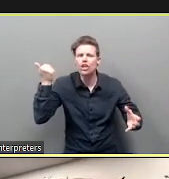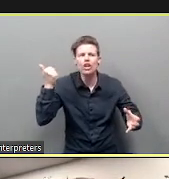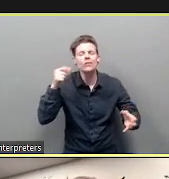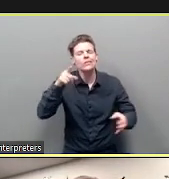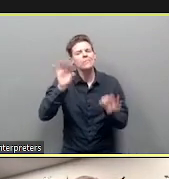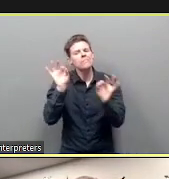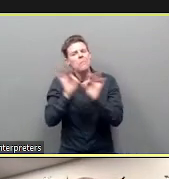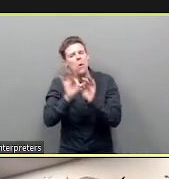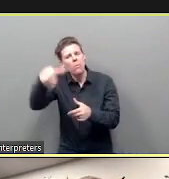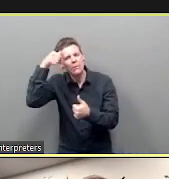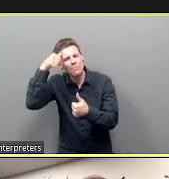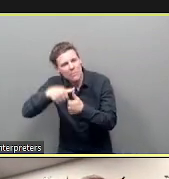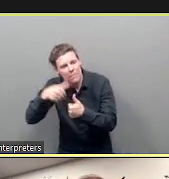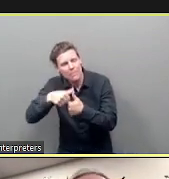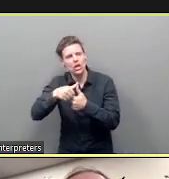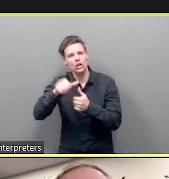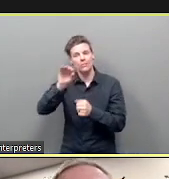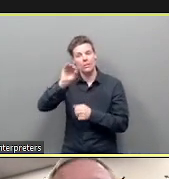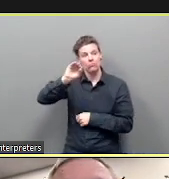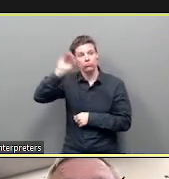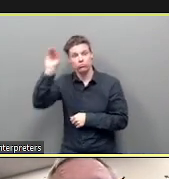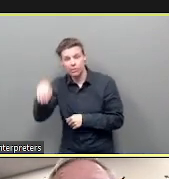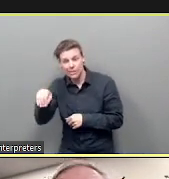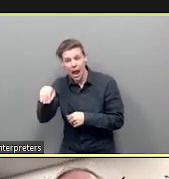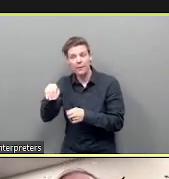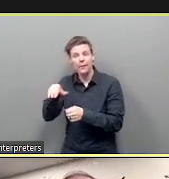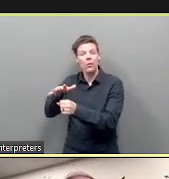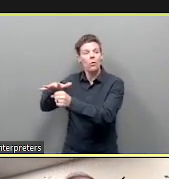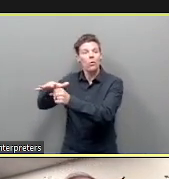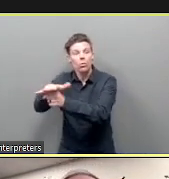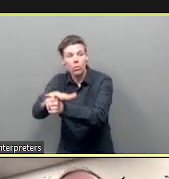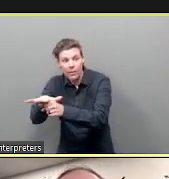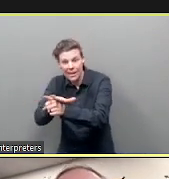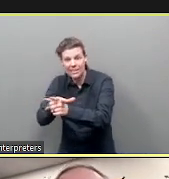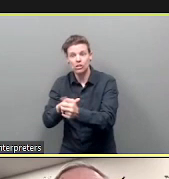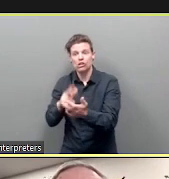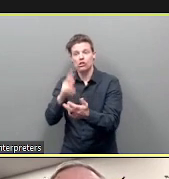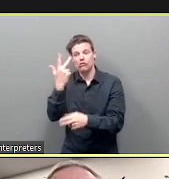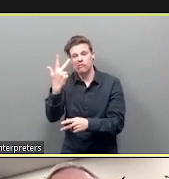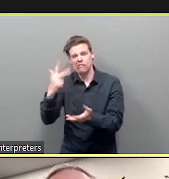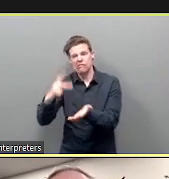there's 3 times as many fully vaccinated people as there are